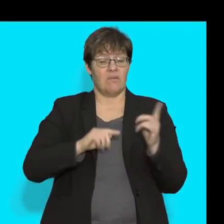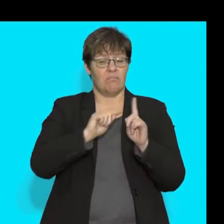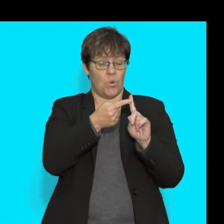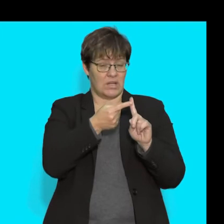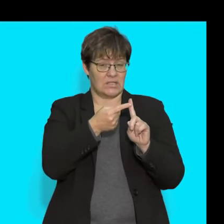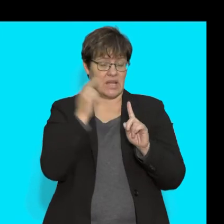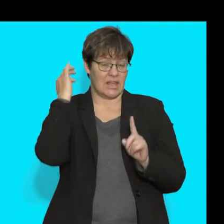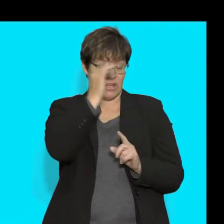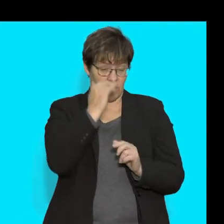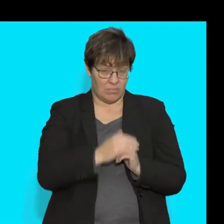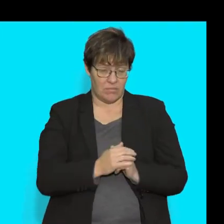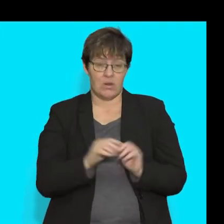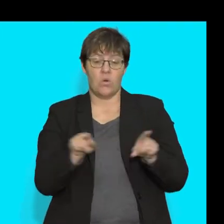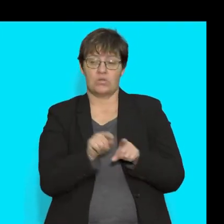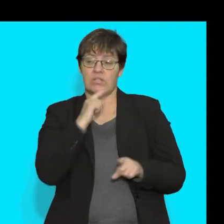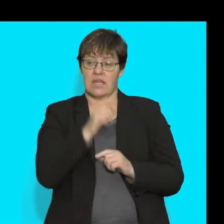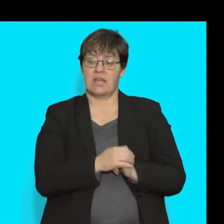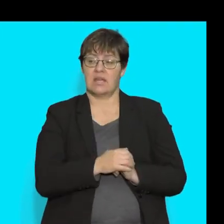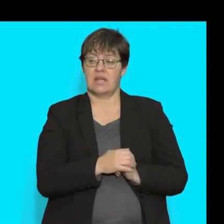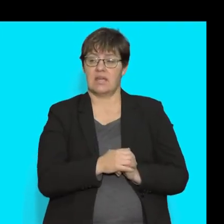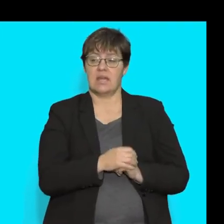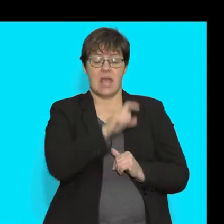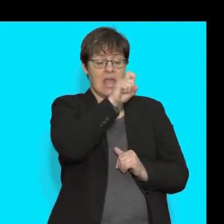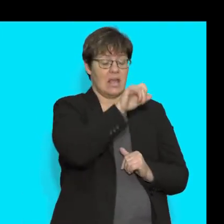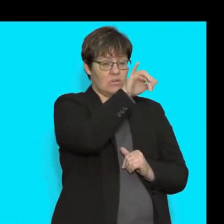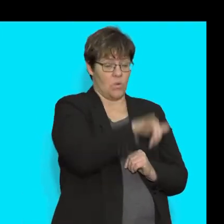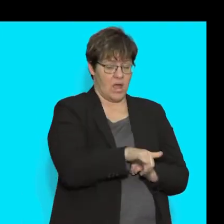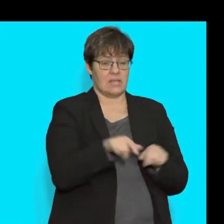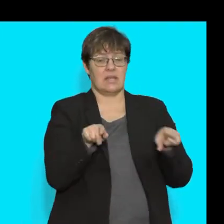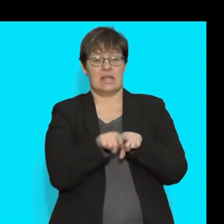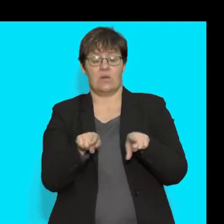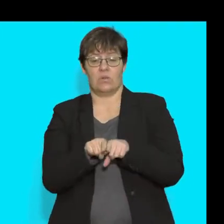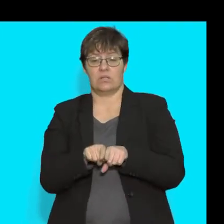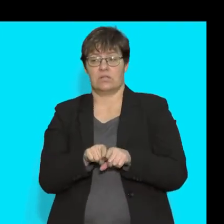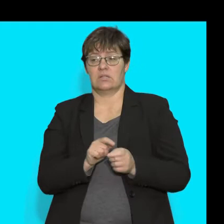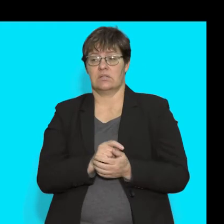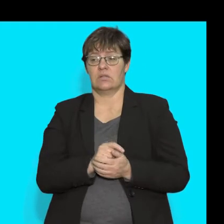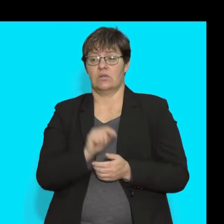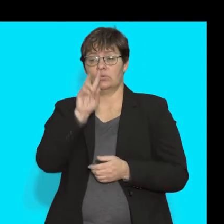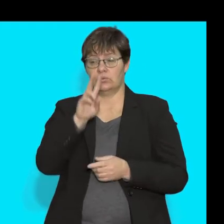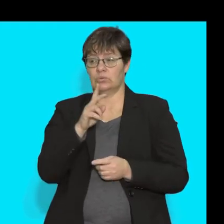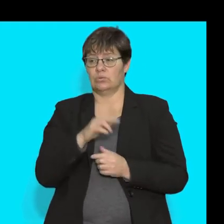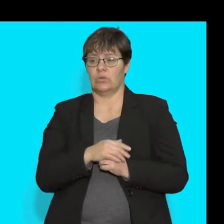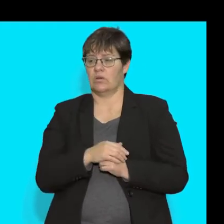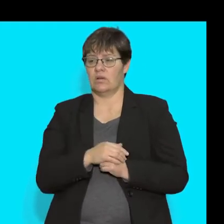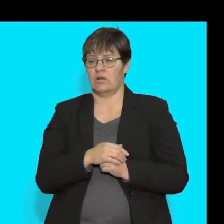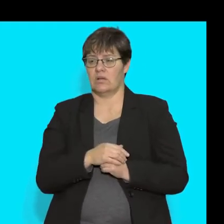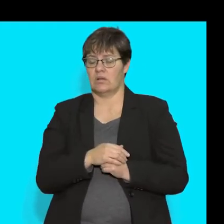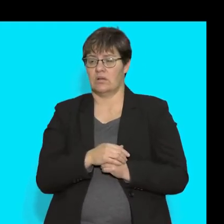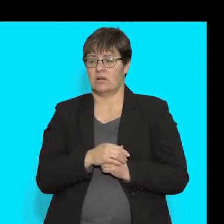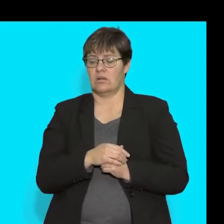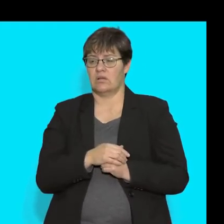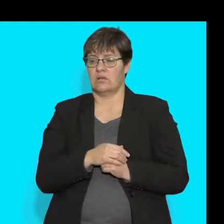midpoint theorem. And also you will say XY is equals to